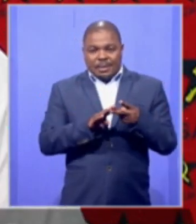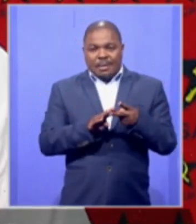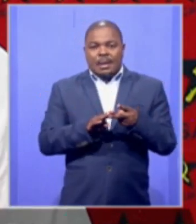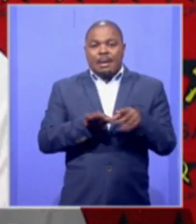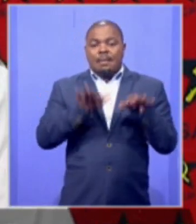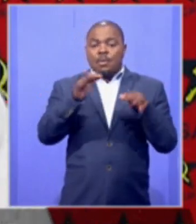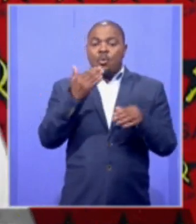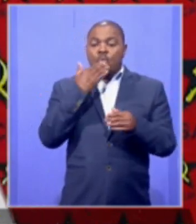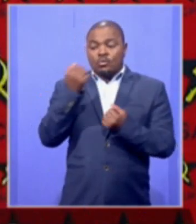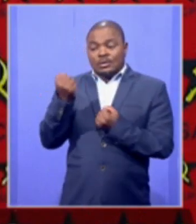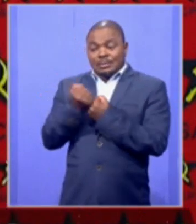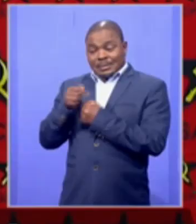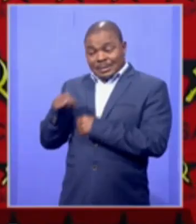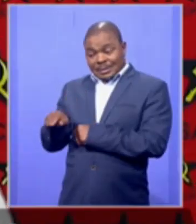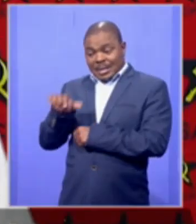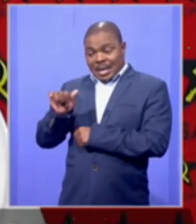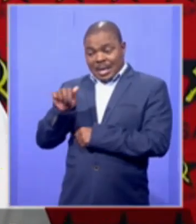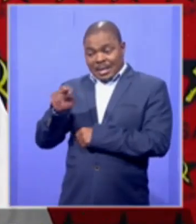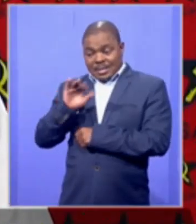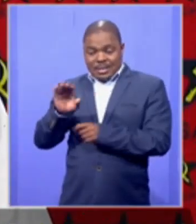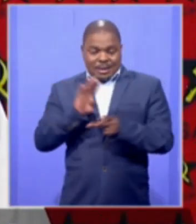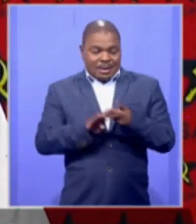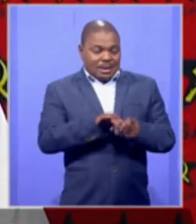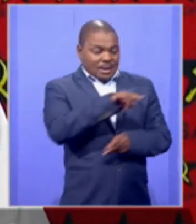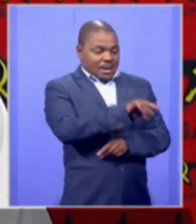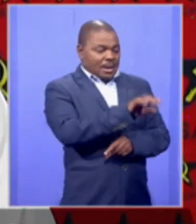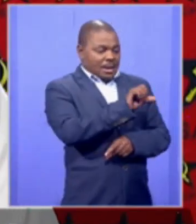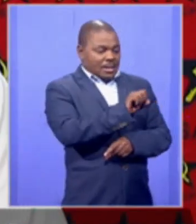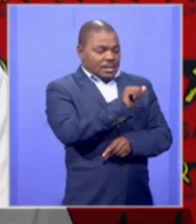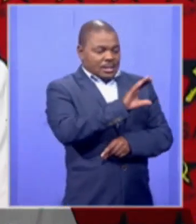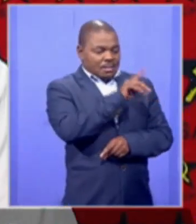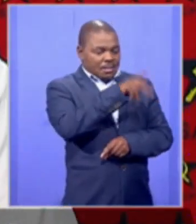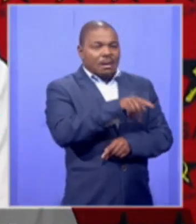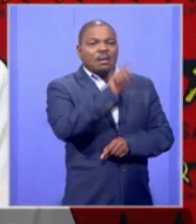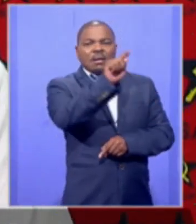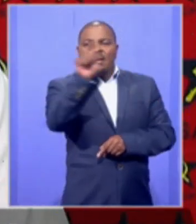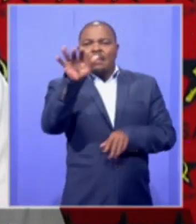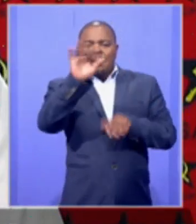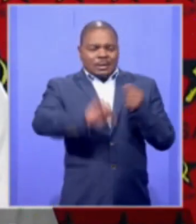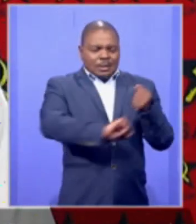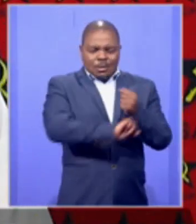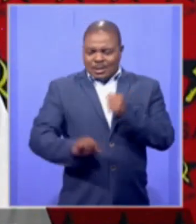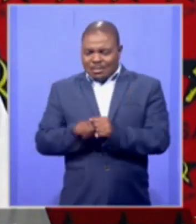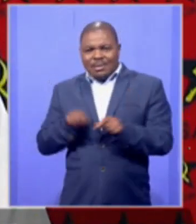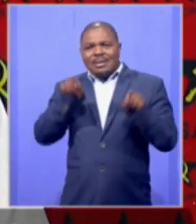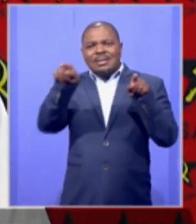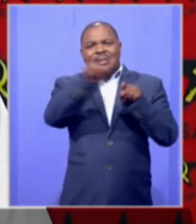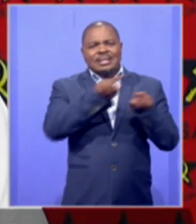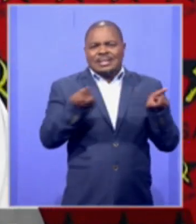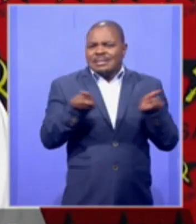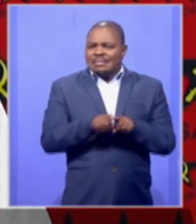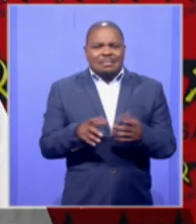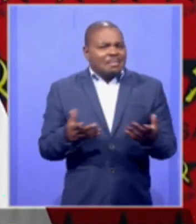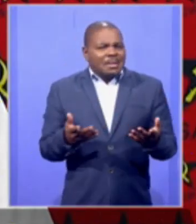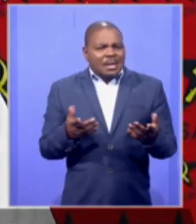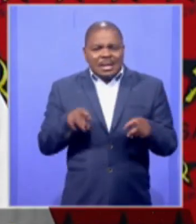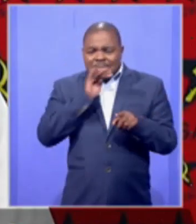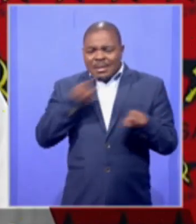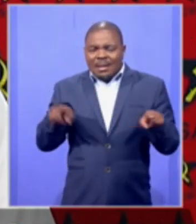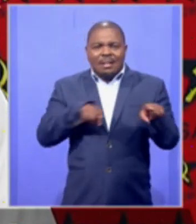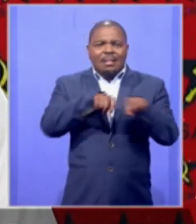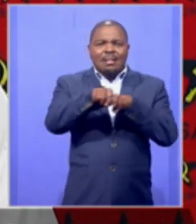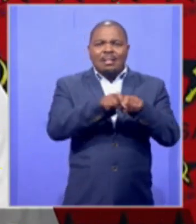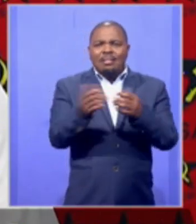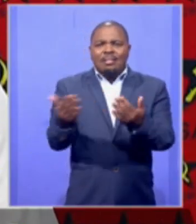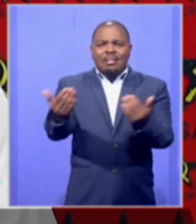latedi ba ANC le ba one mokgatlo wa ANC ke batho ba le bangwe so ga jana ba tle go semasemana ba tle go debate gore